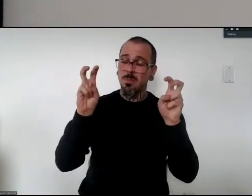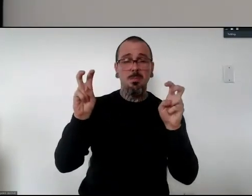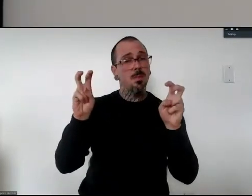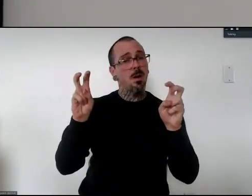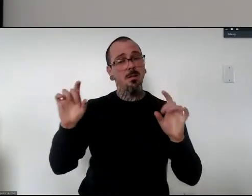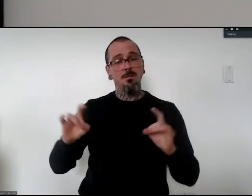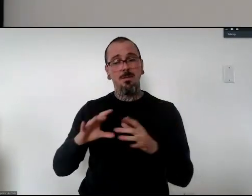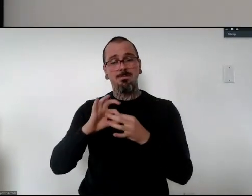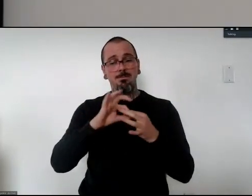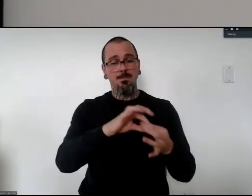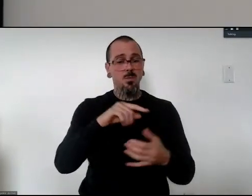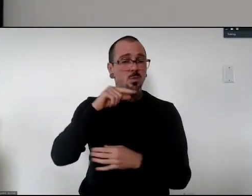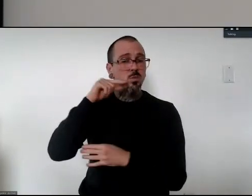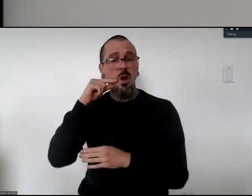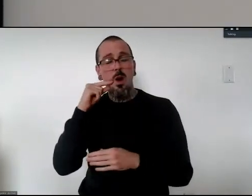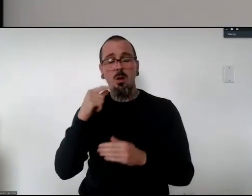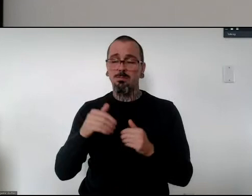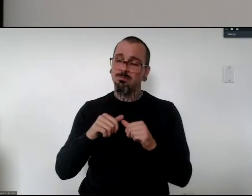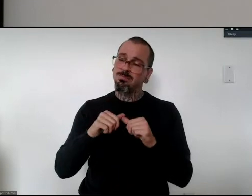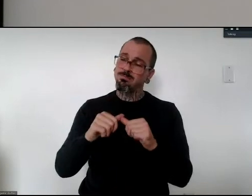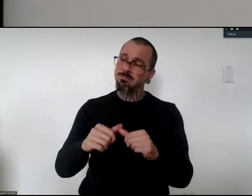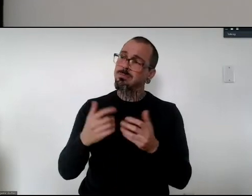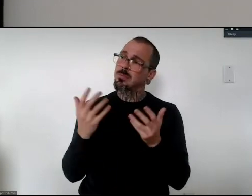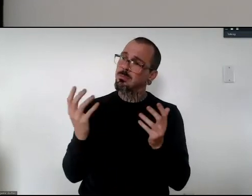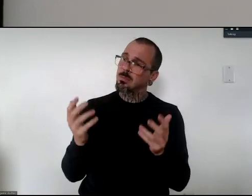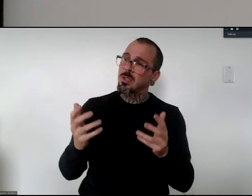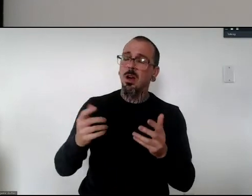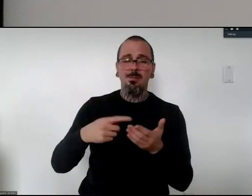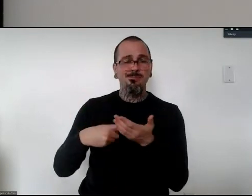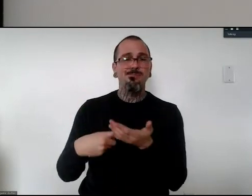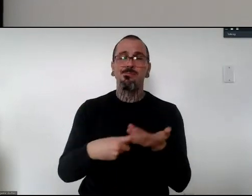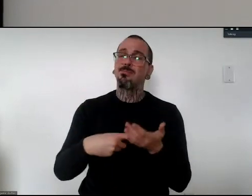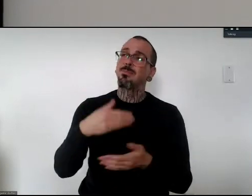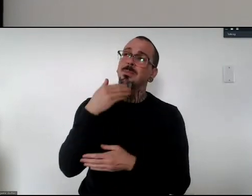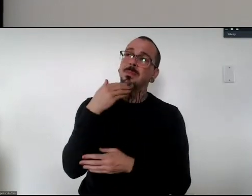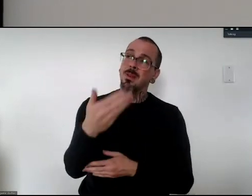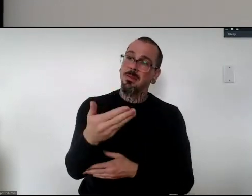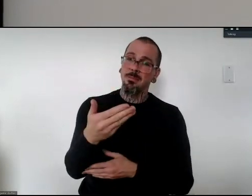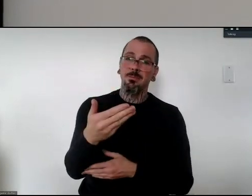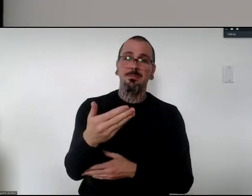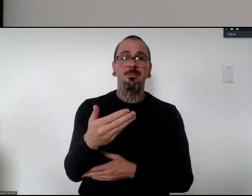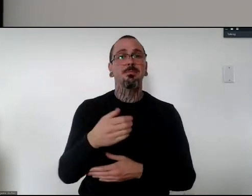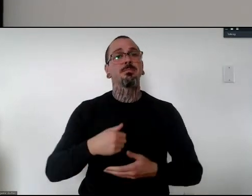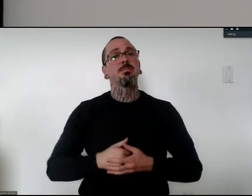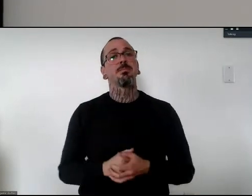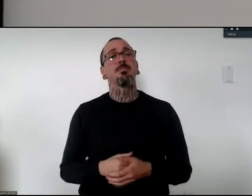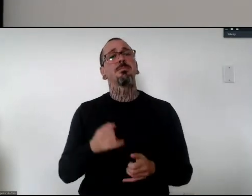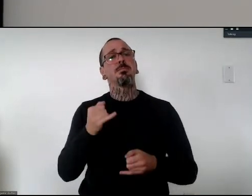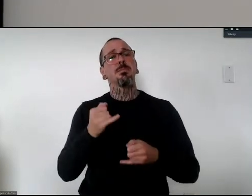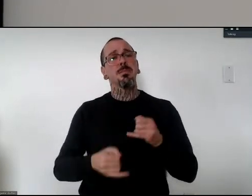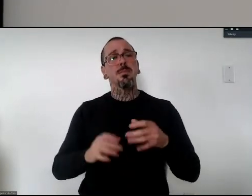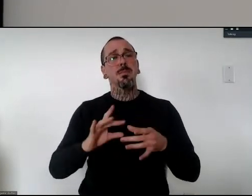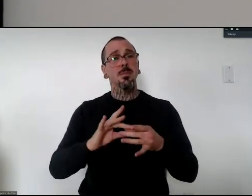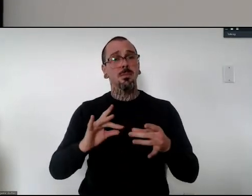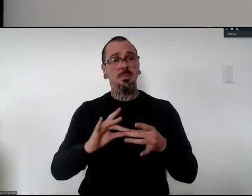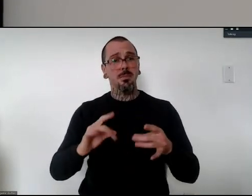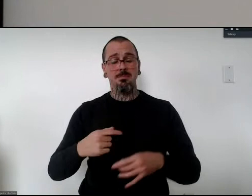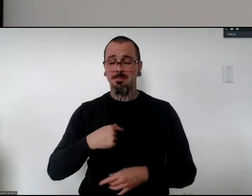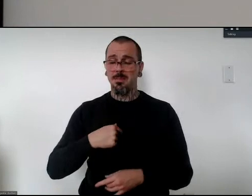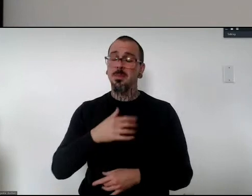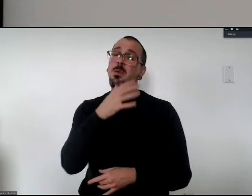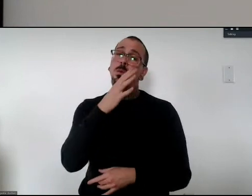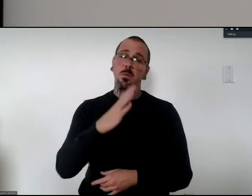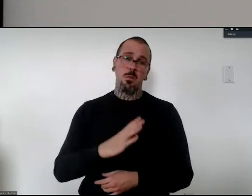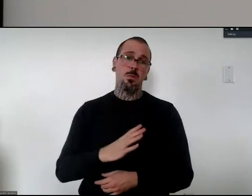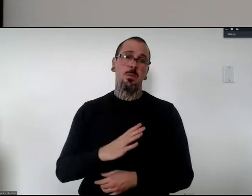gender violence. I'd like to leave you with this. I am a woman, and I wish I could